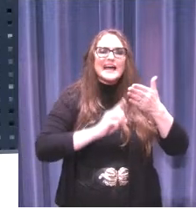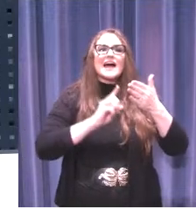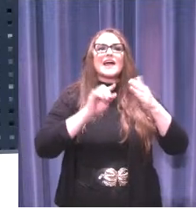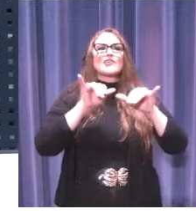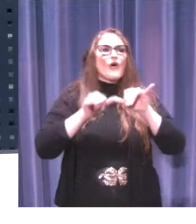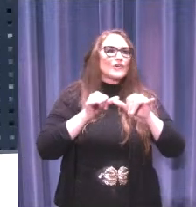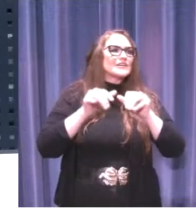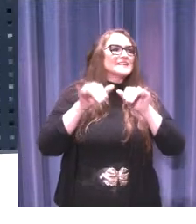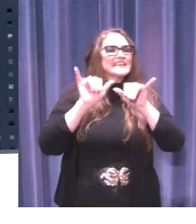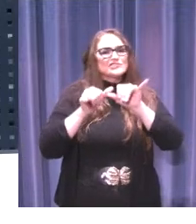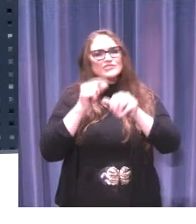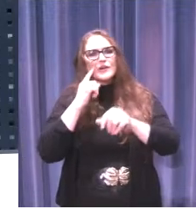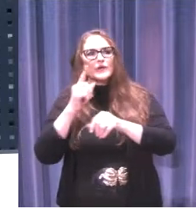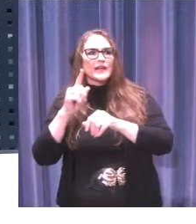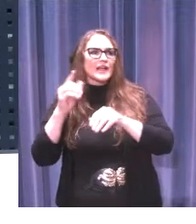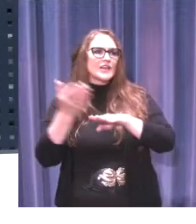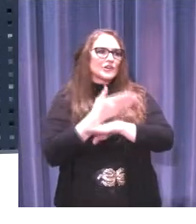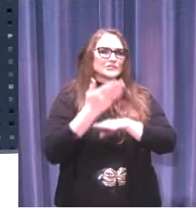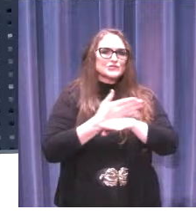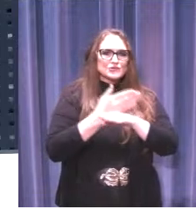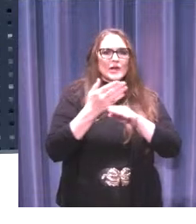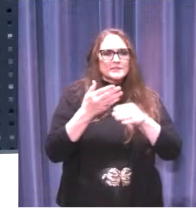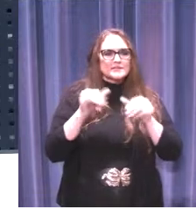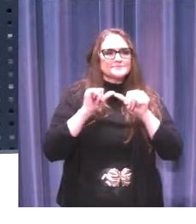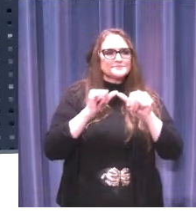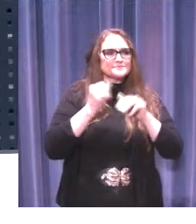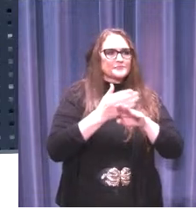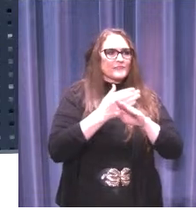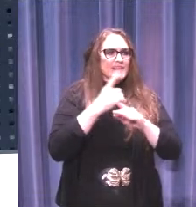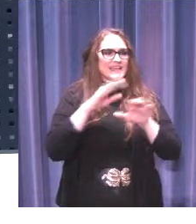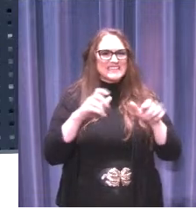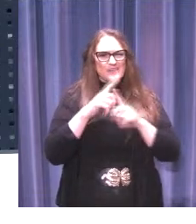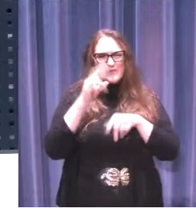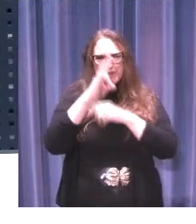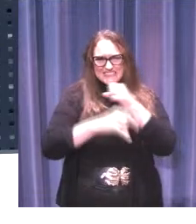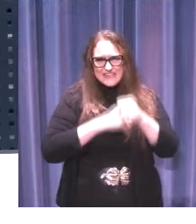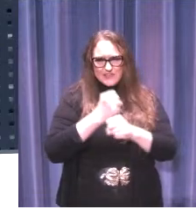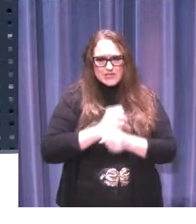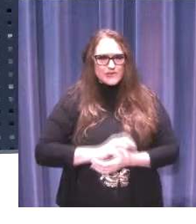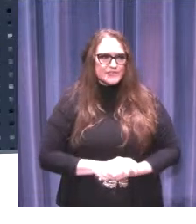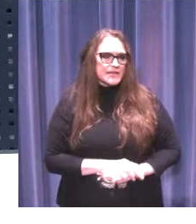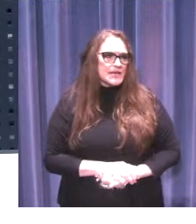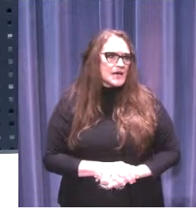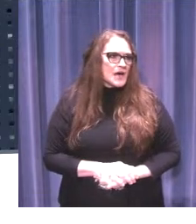construction, maintenance, and I did that job for about 7 years.